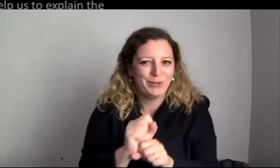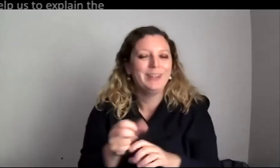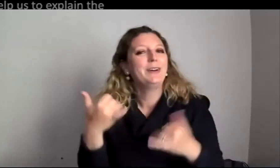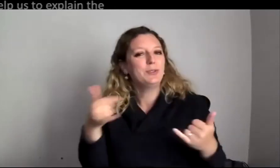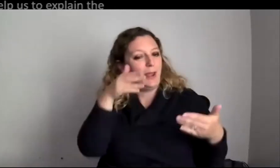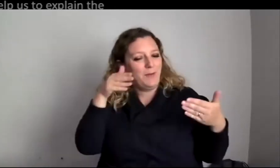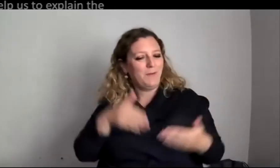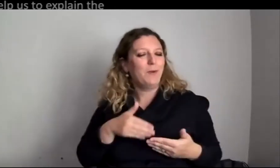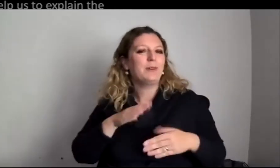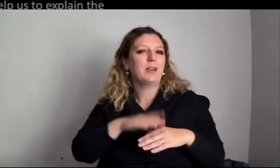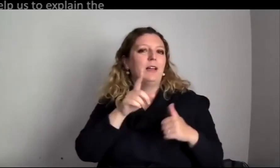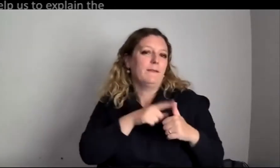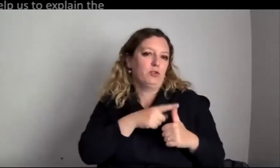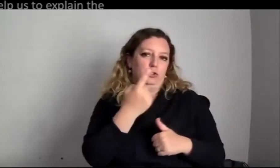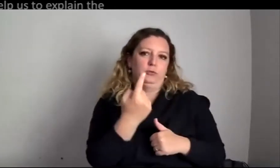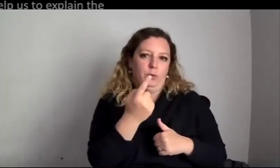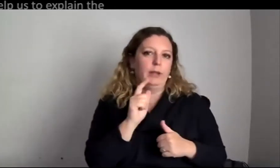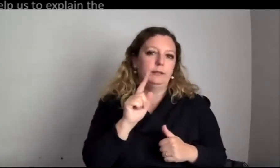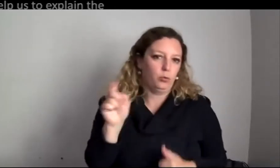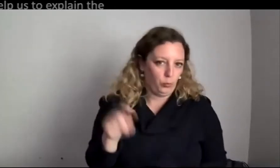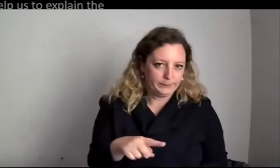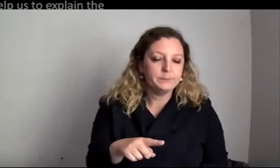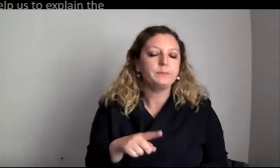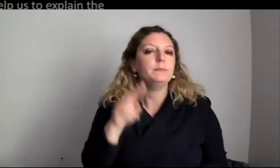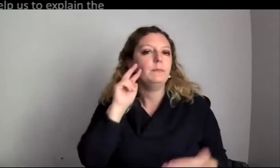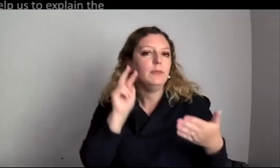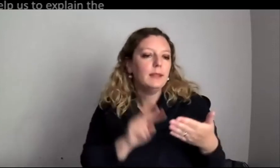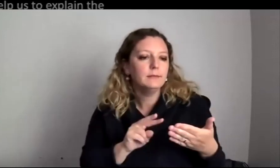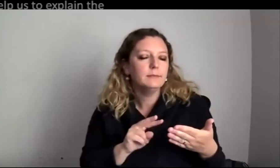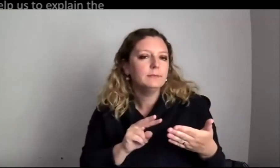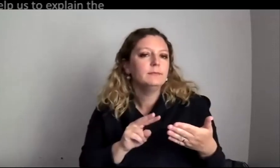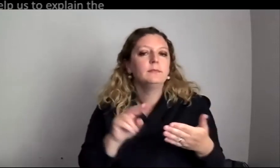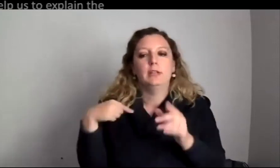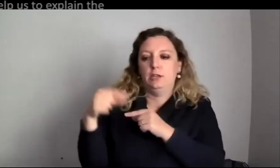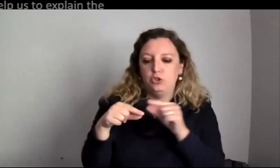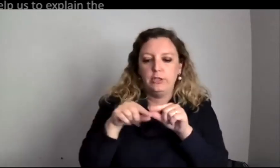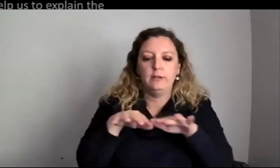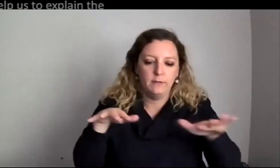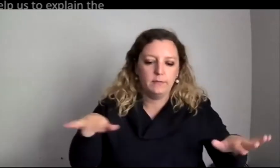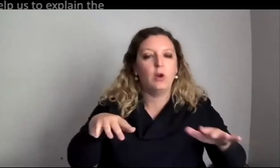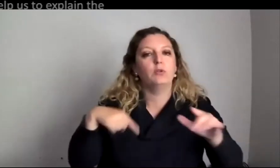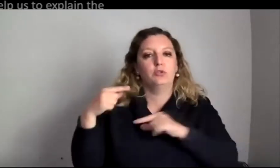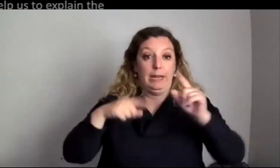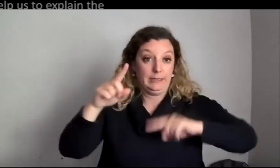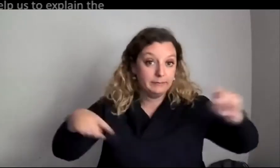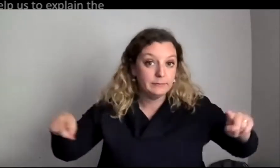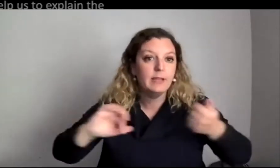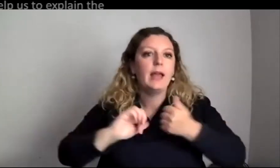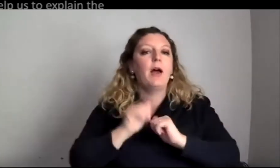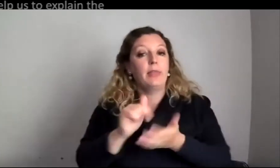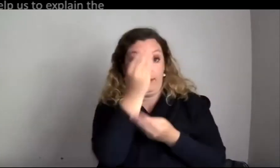to focus on the first of these 2 research questions, looking at gene flow, genetic diversity, and how we can use this